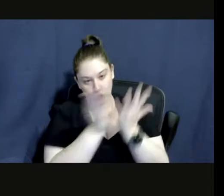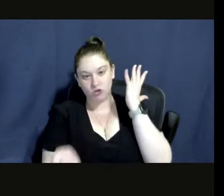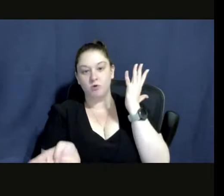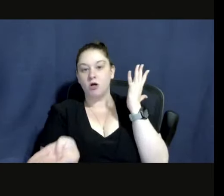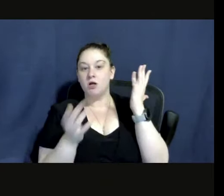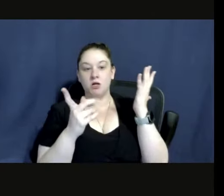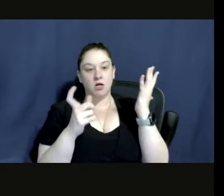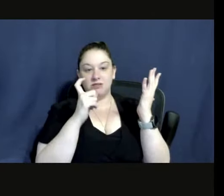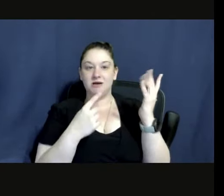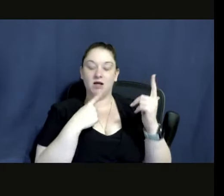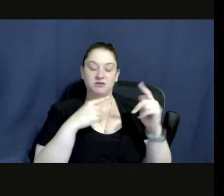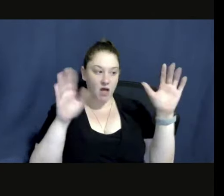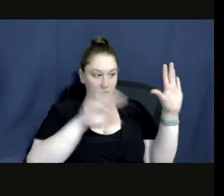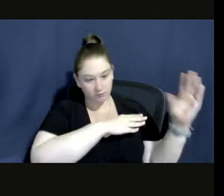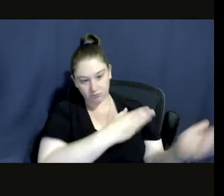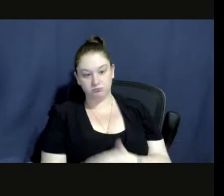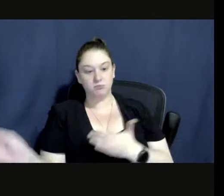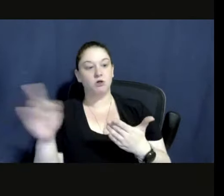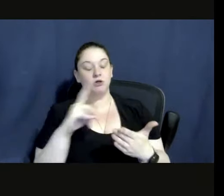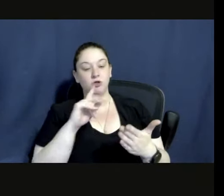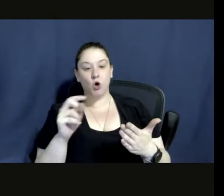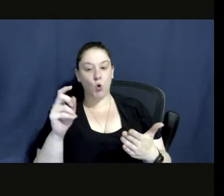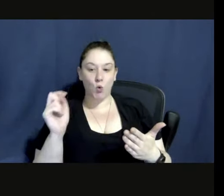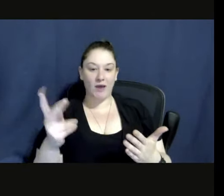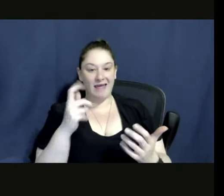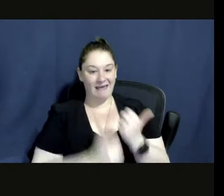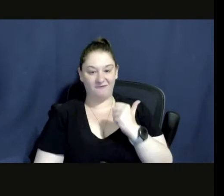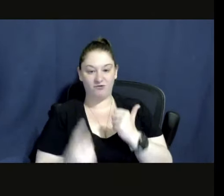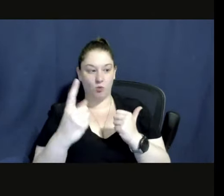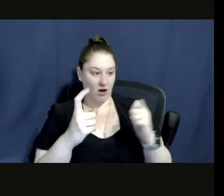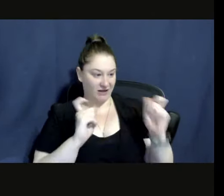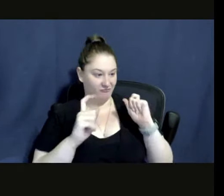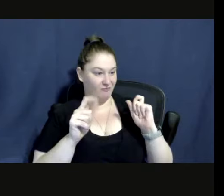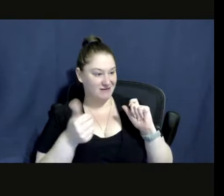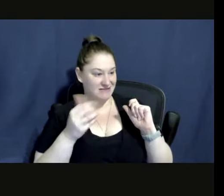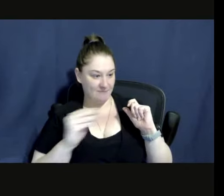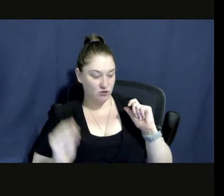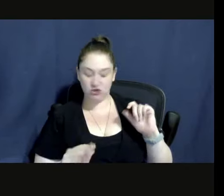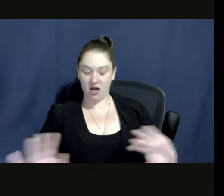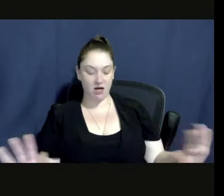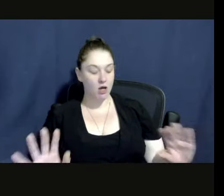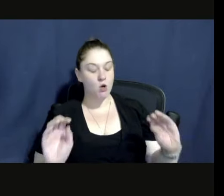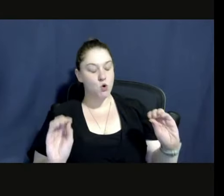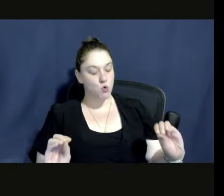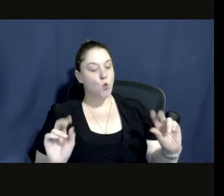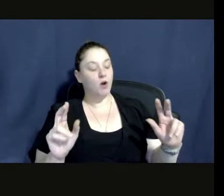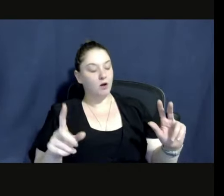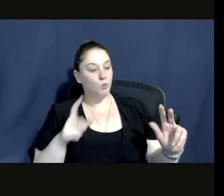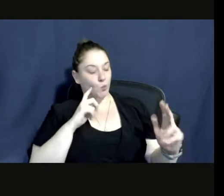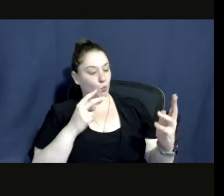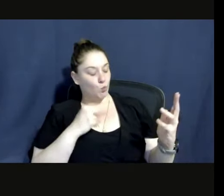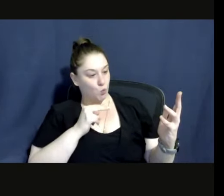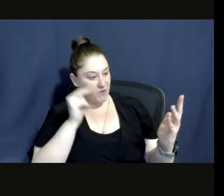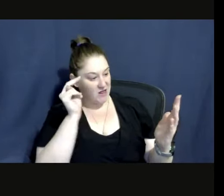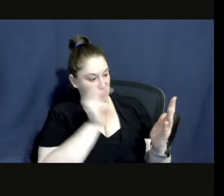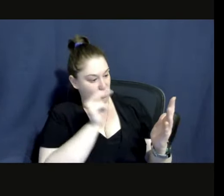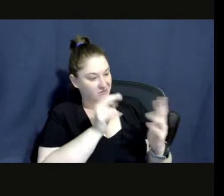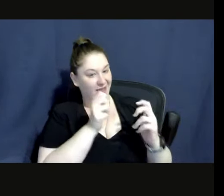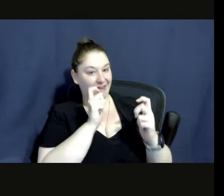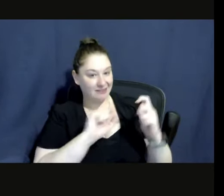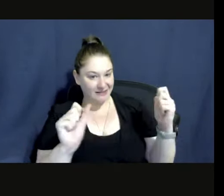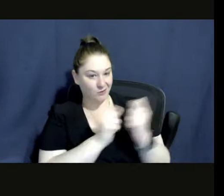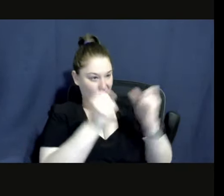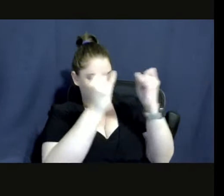come in and say, all right, everybody, give me a 10% reduction. We literally went through our budget on a